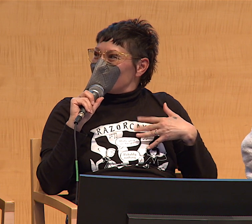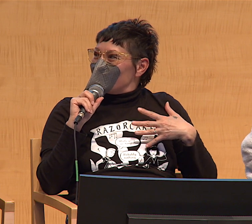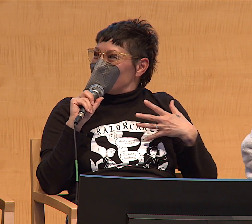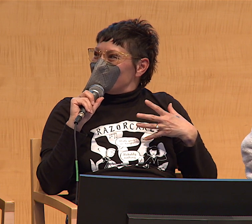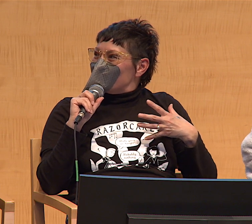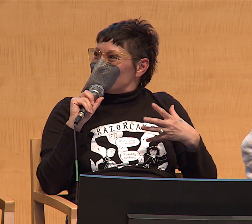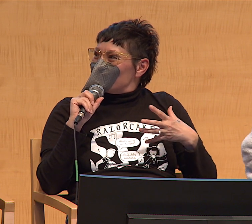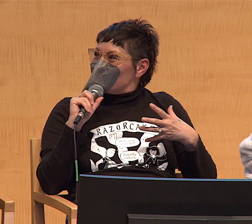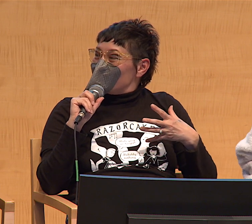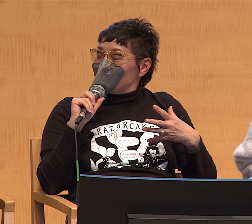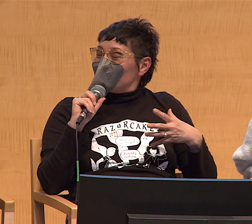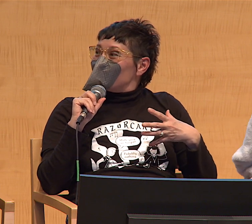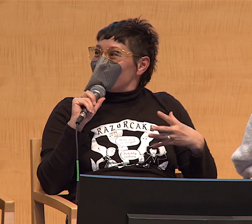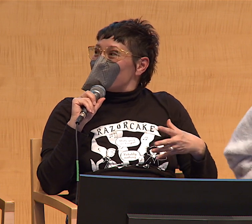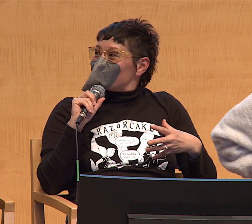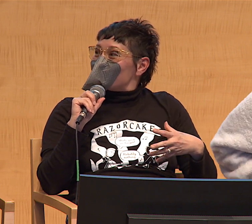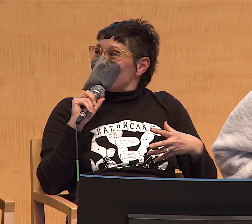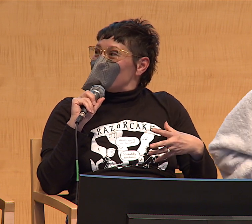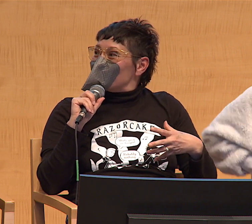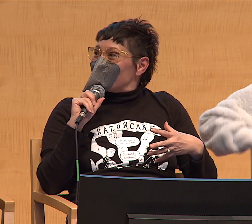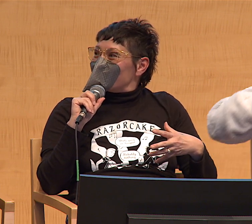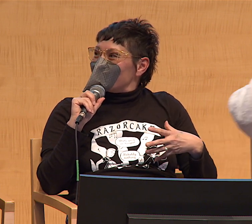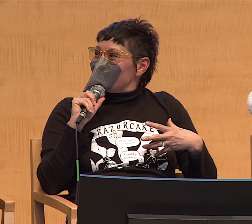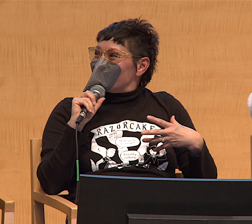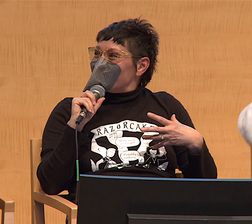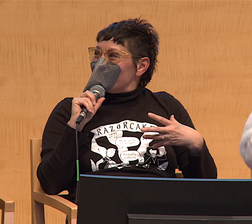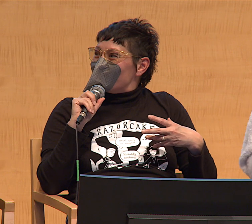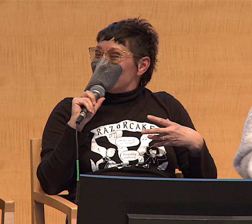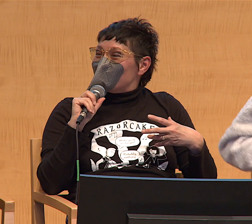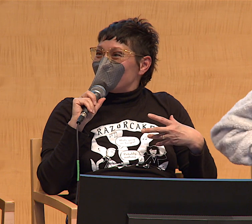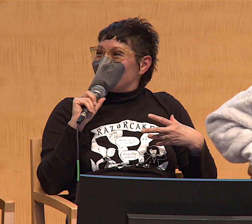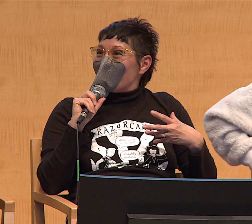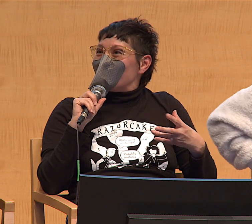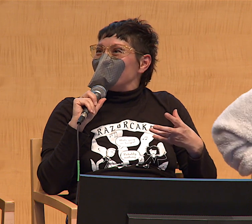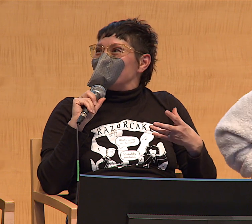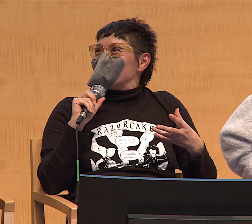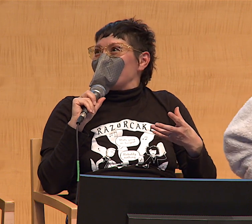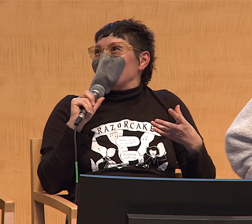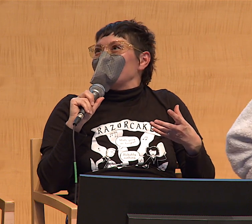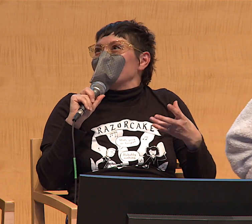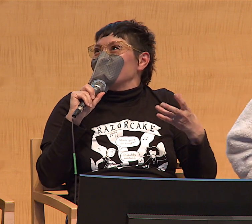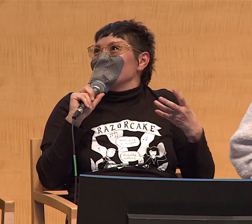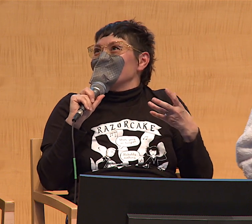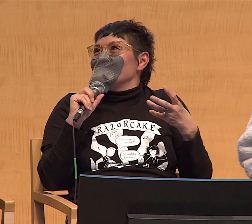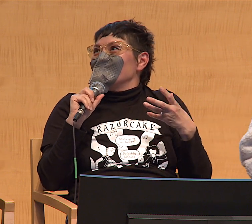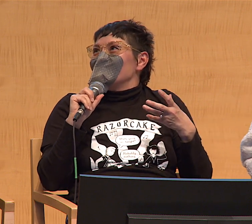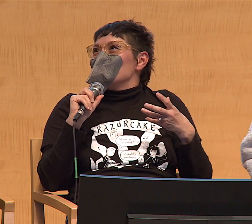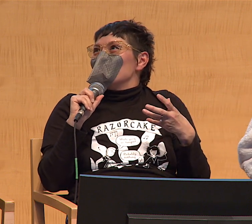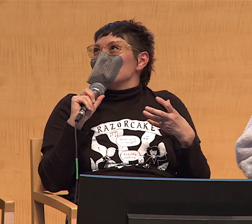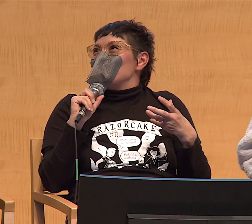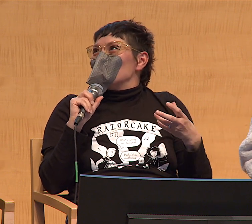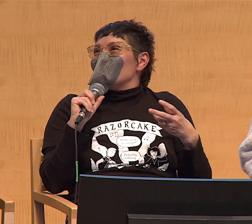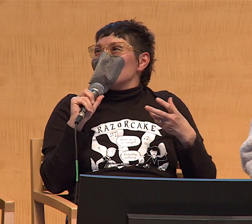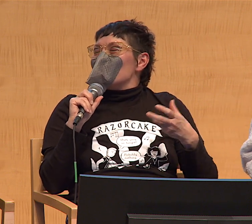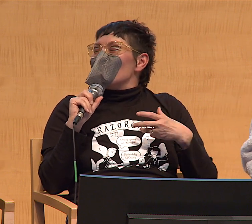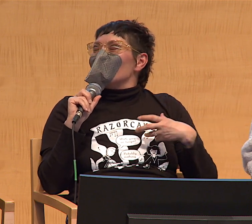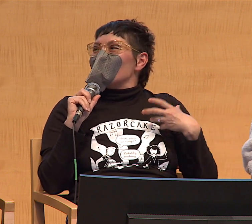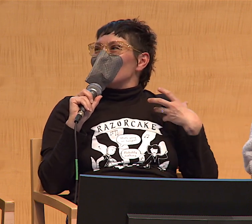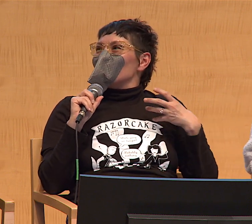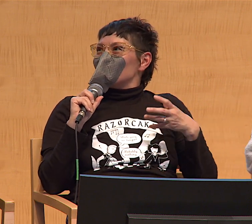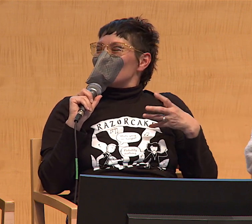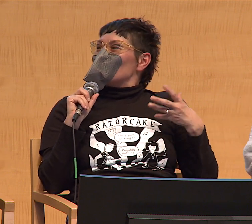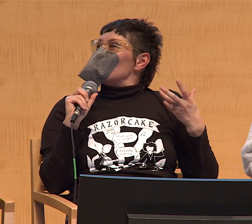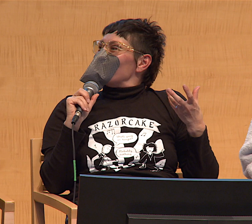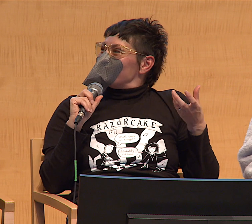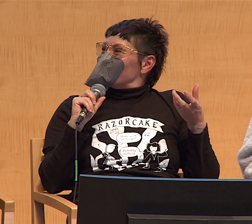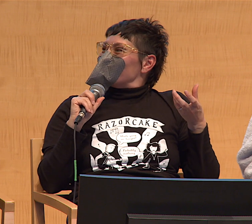sweaters, and clearly has a type. Like, oh, hell yeah. That is, like, the most beautiful, like, when I wear that, I